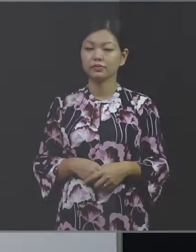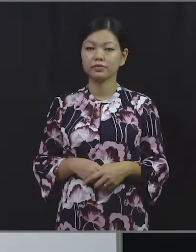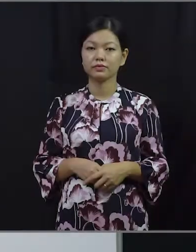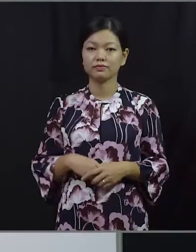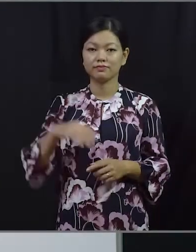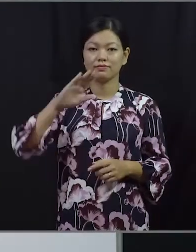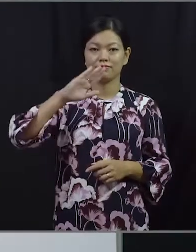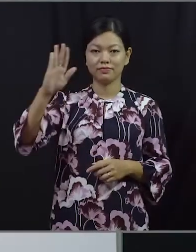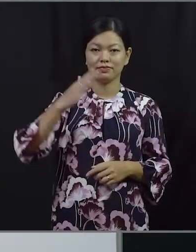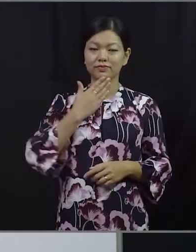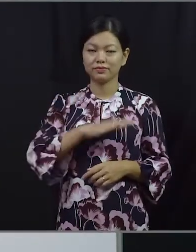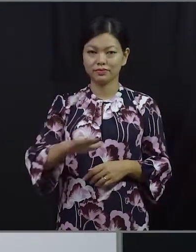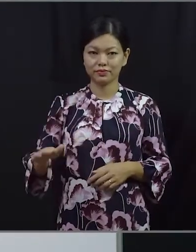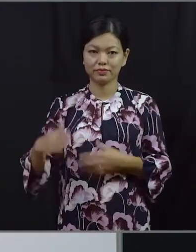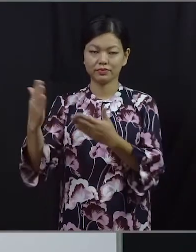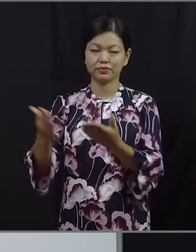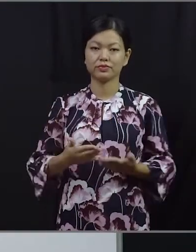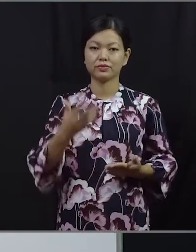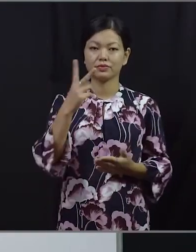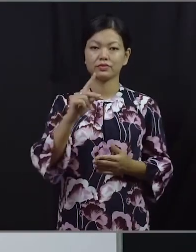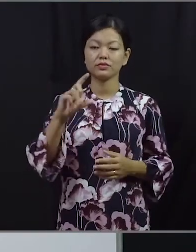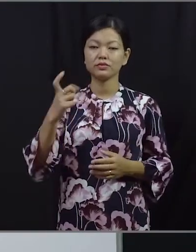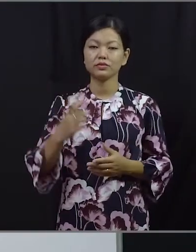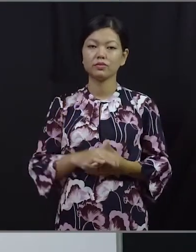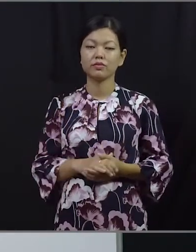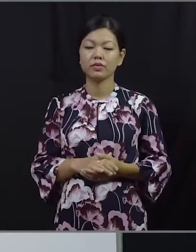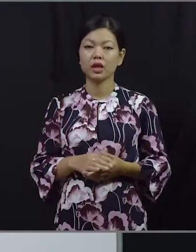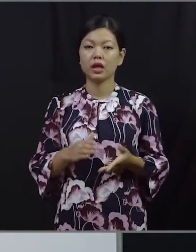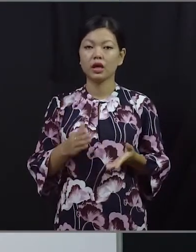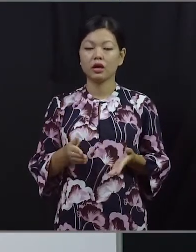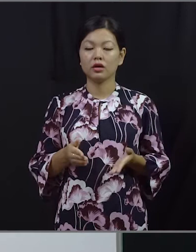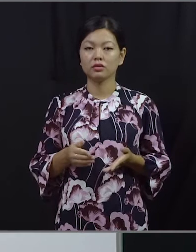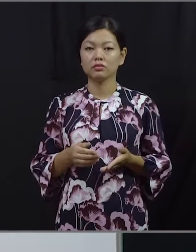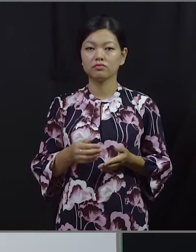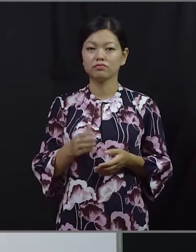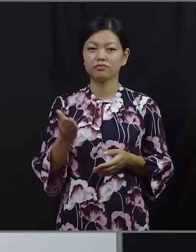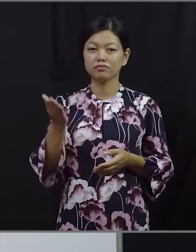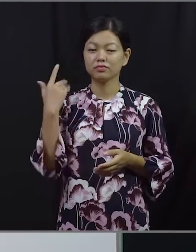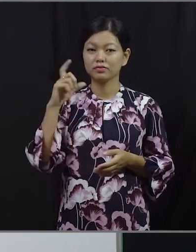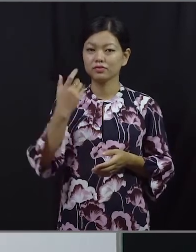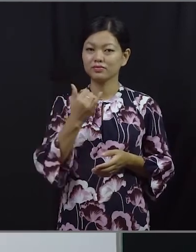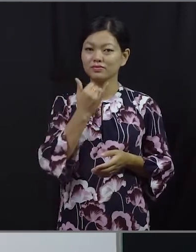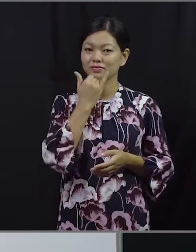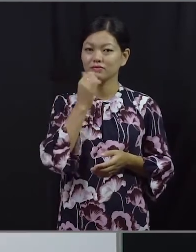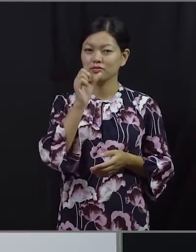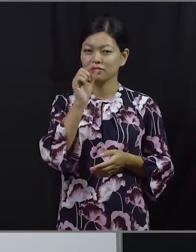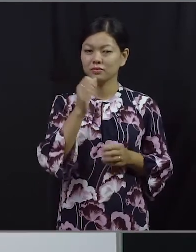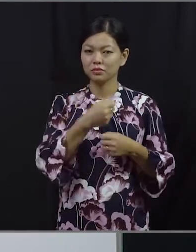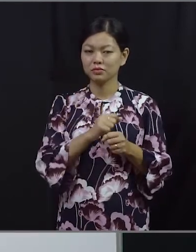Okay, hello my dear students, welcome back to my class. Okay, so there is a small correction for the previous class. Okay, so in place